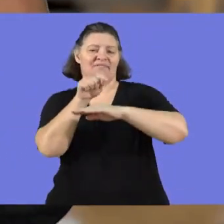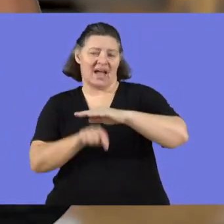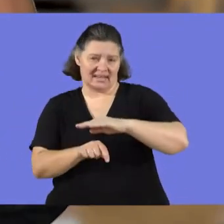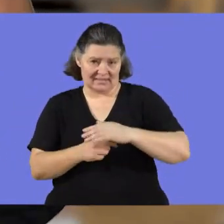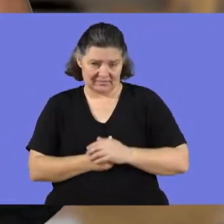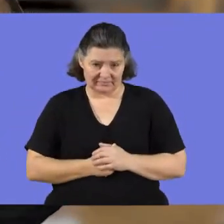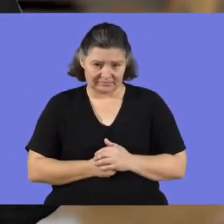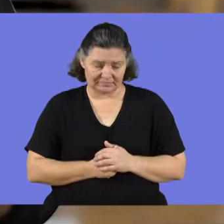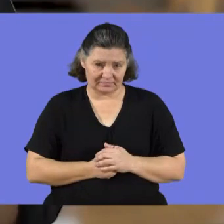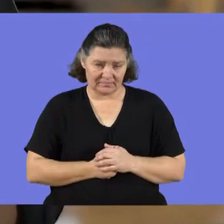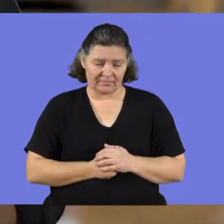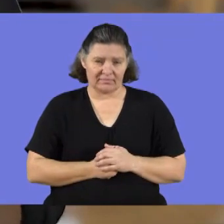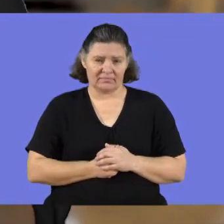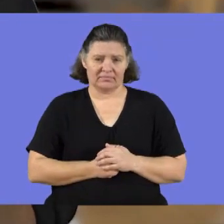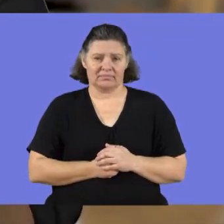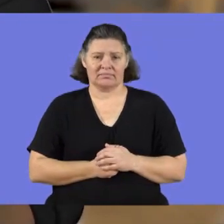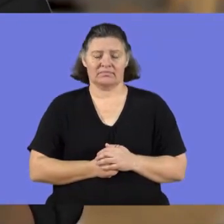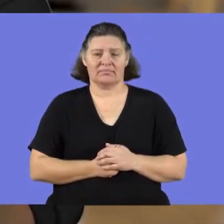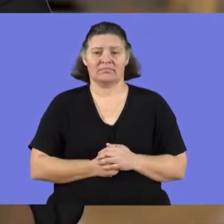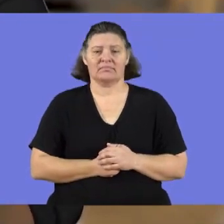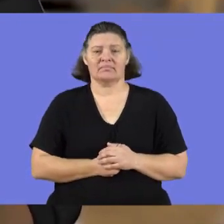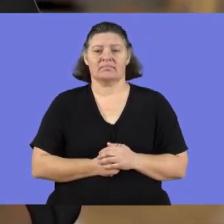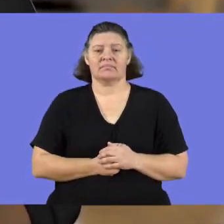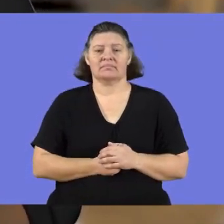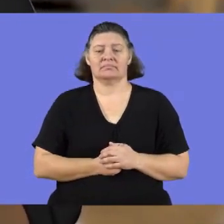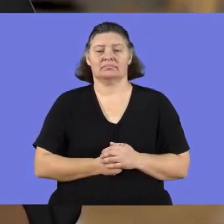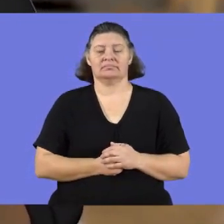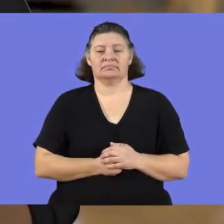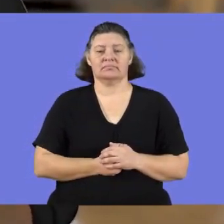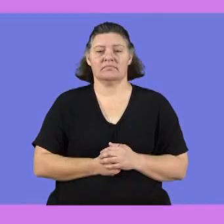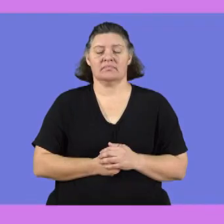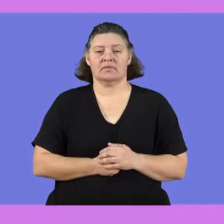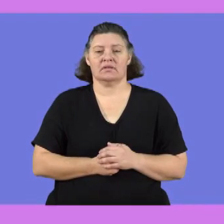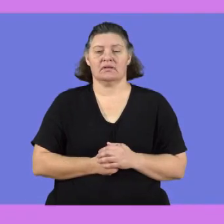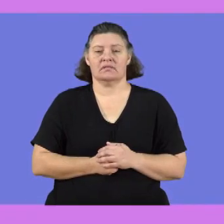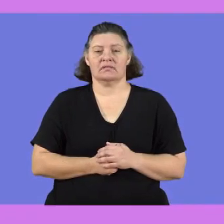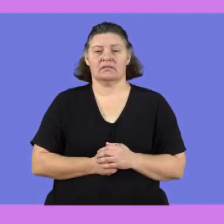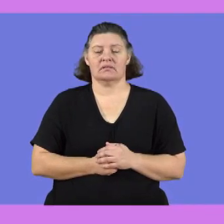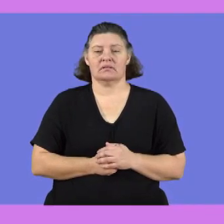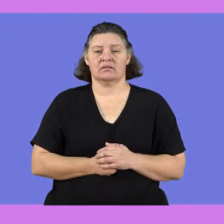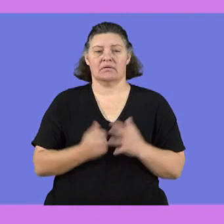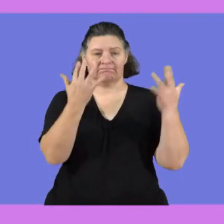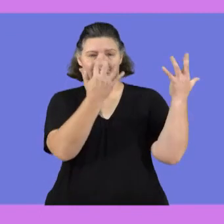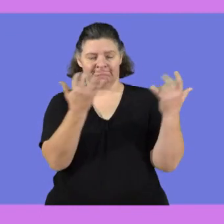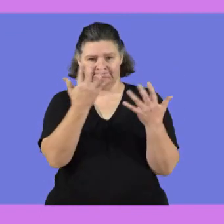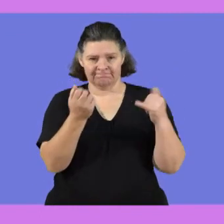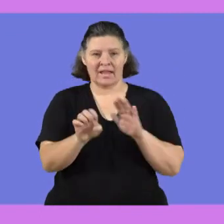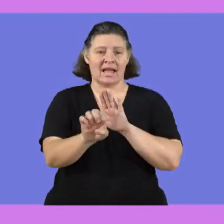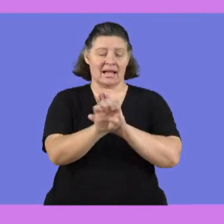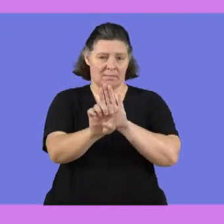is dealing with the number of people. Okay, let us move. This is the worked